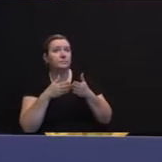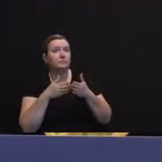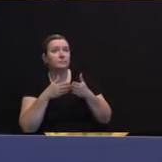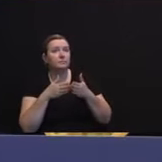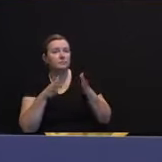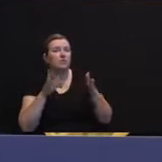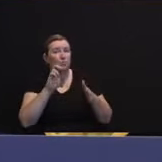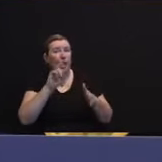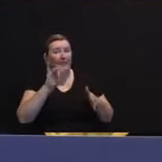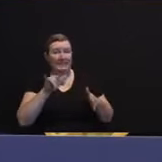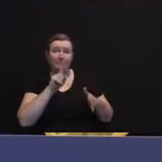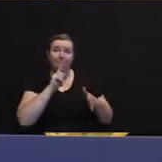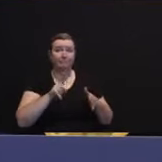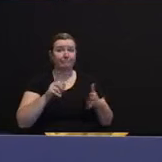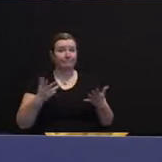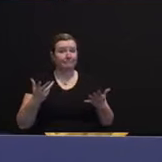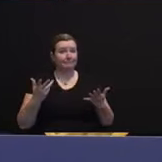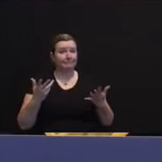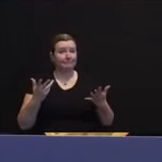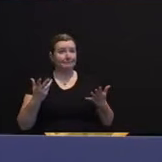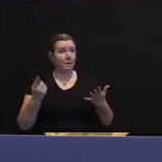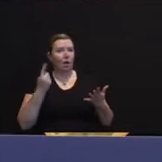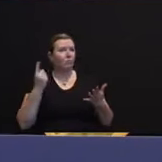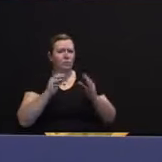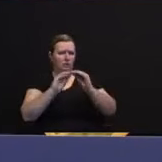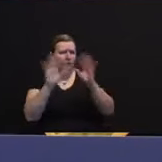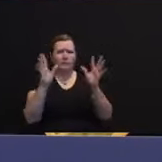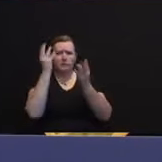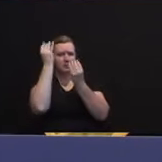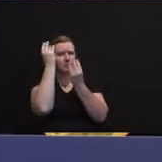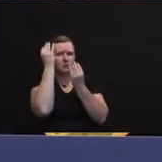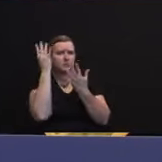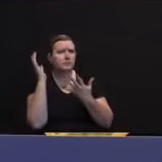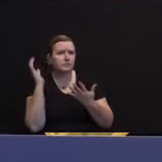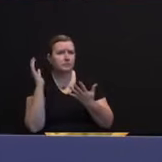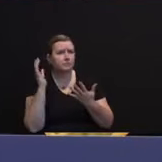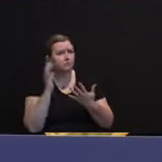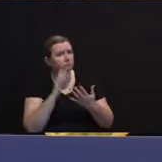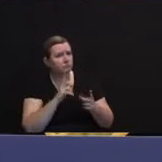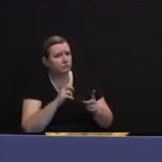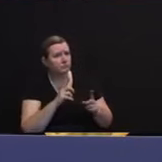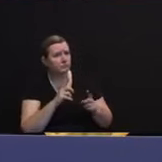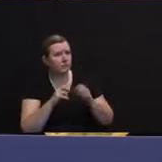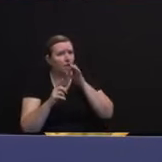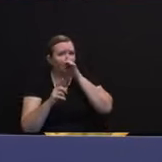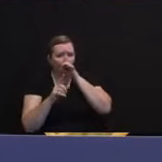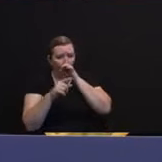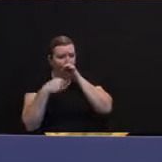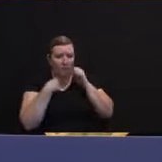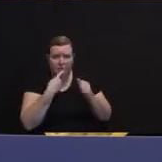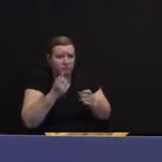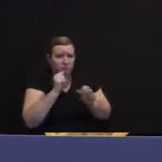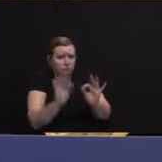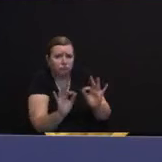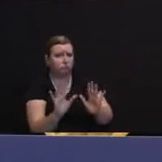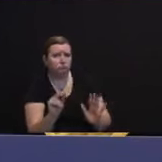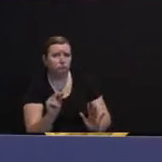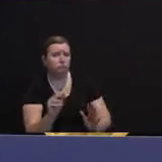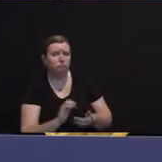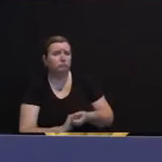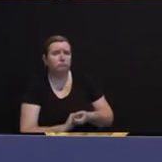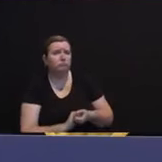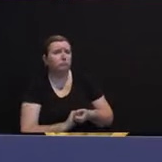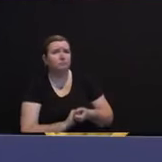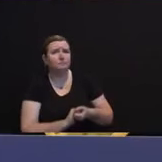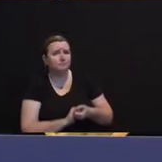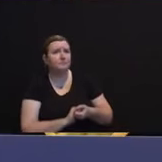obviously taken into account. But we've said this before, and we don't make light of any one, not even one of these cases in schools, but